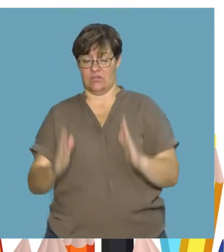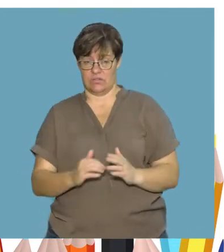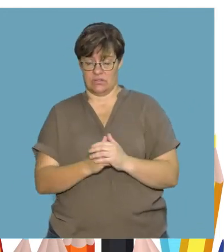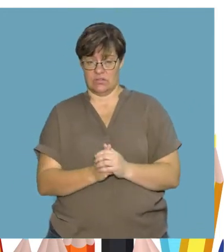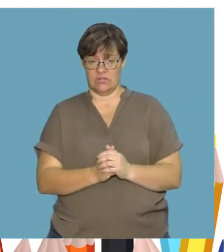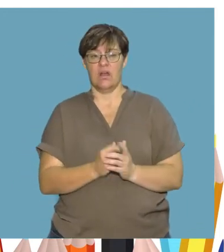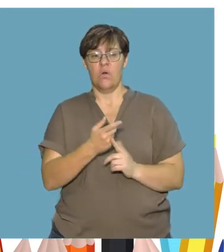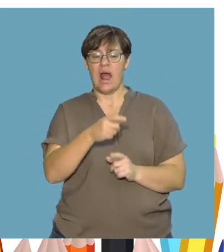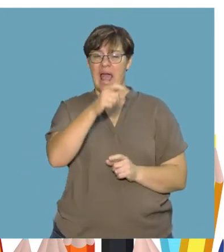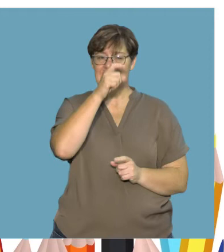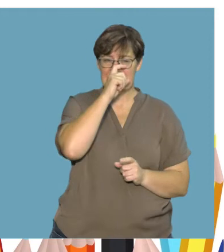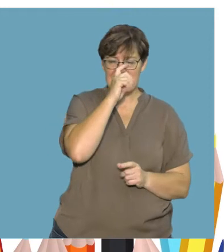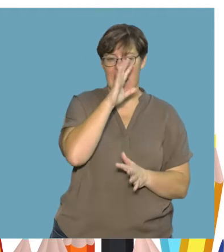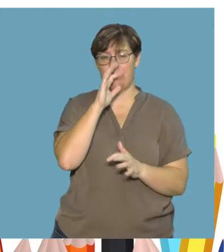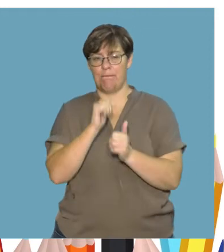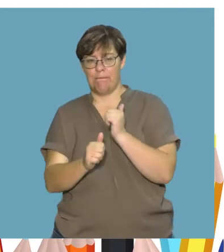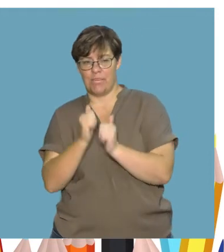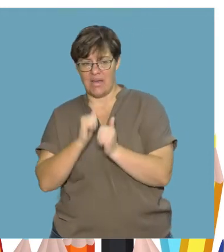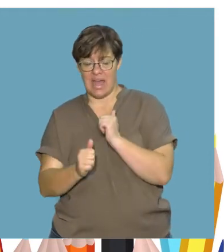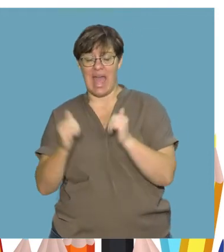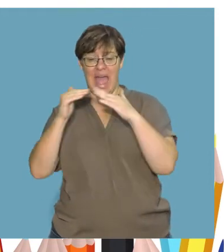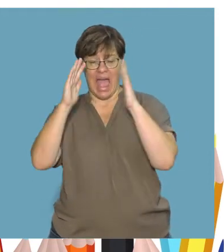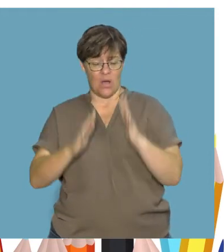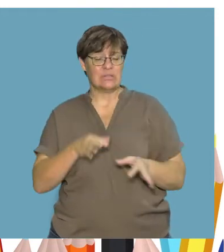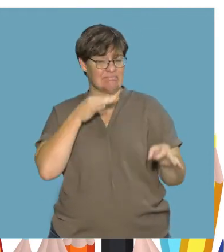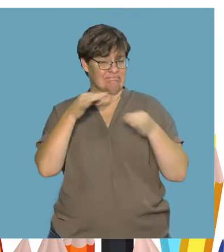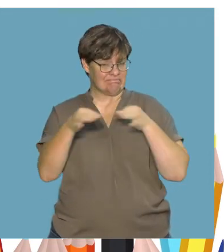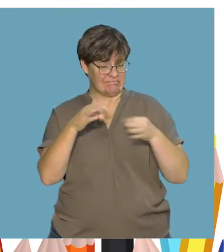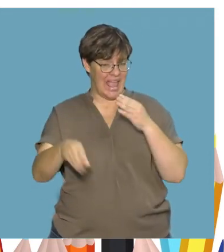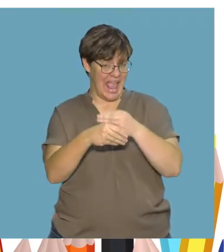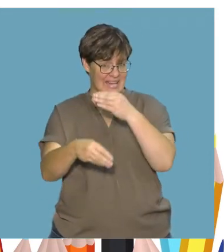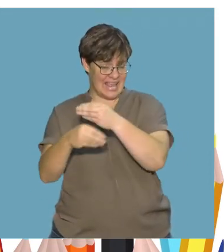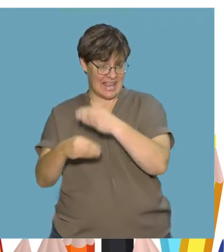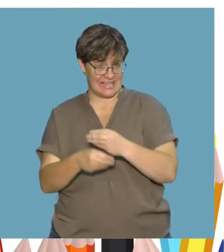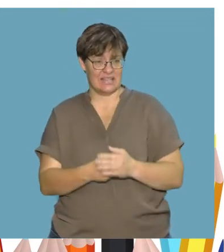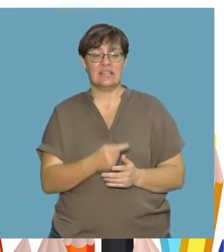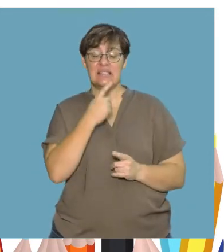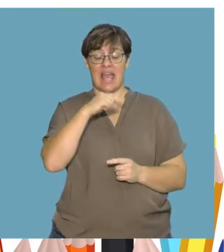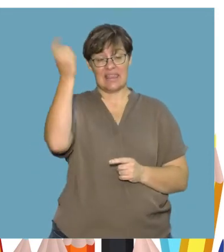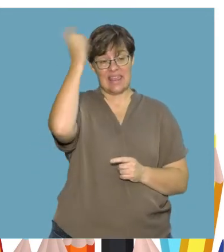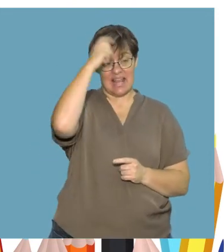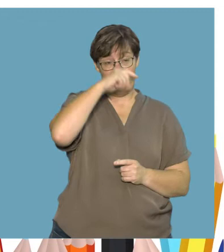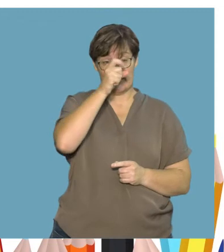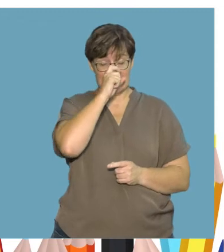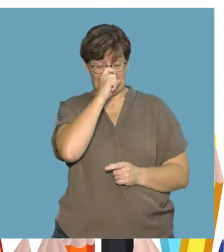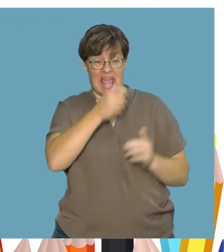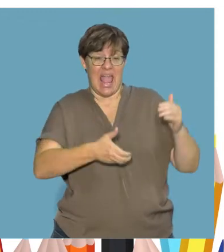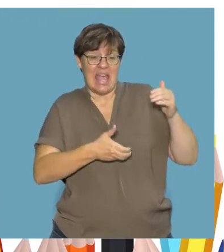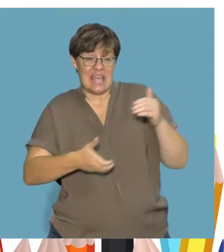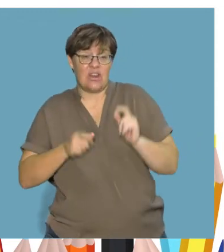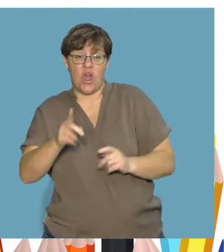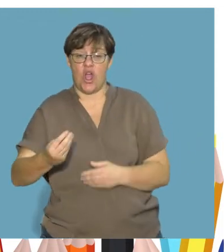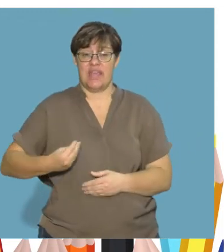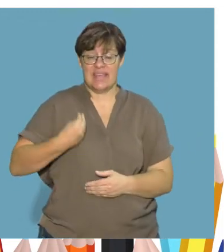describe the sister, the brother, and the house. Let's say, the clever sister carried her